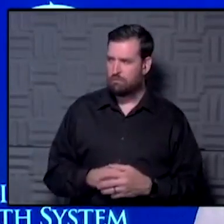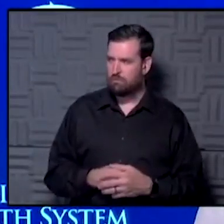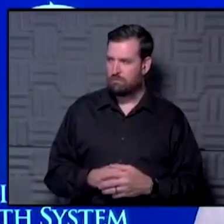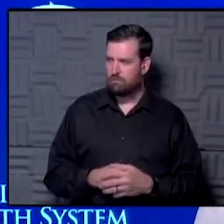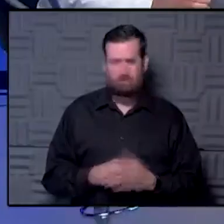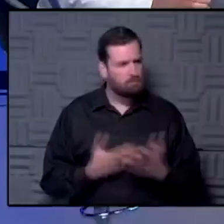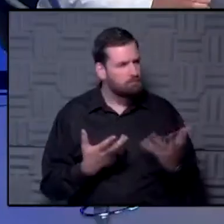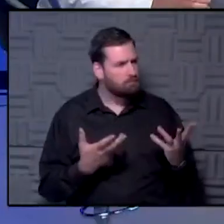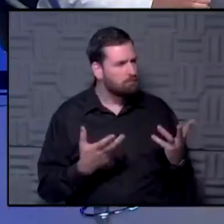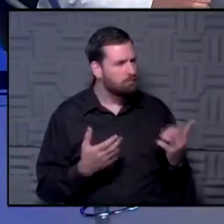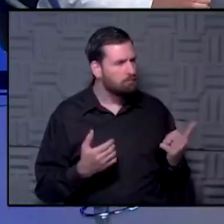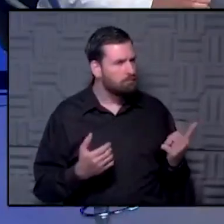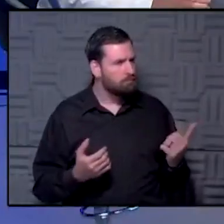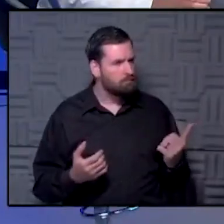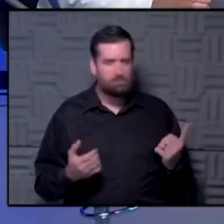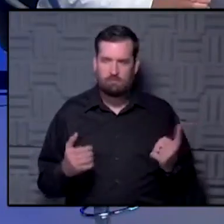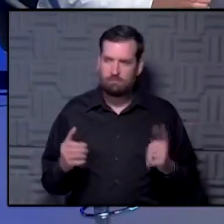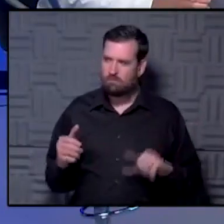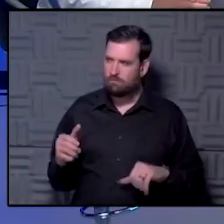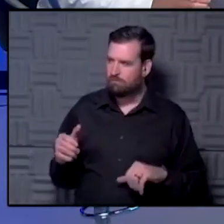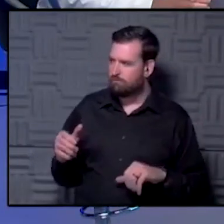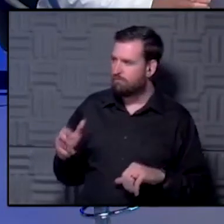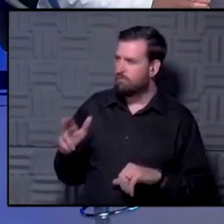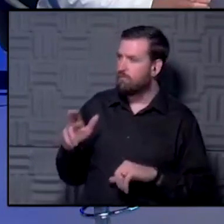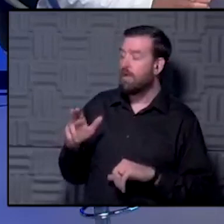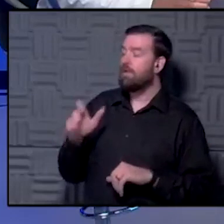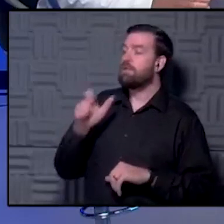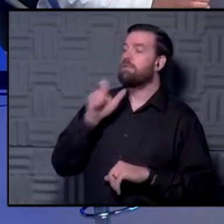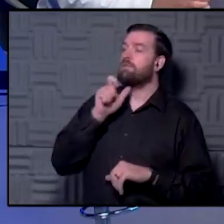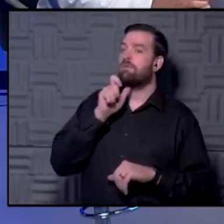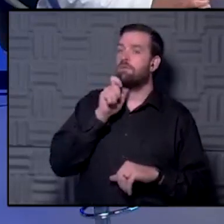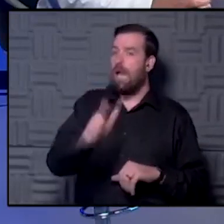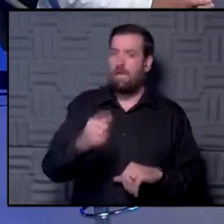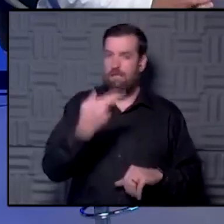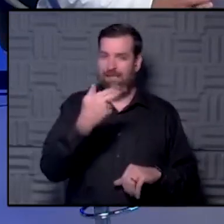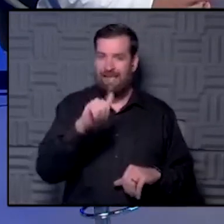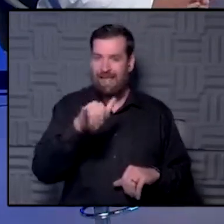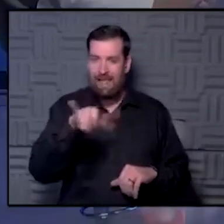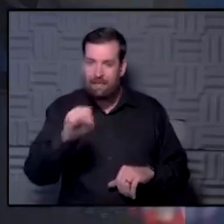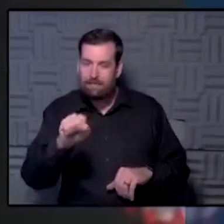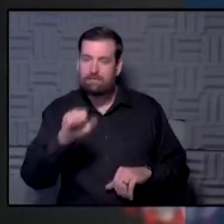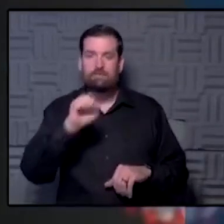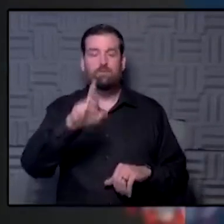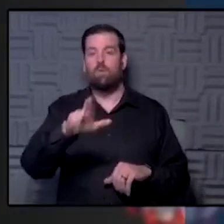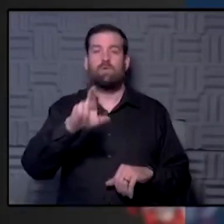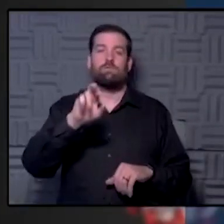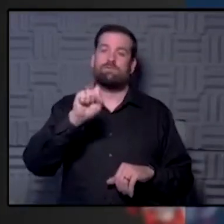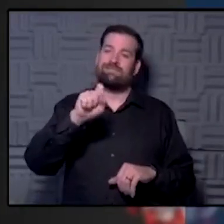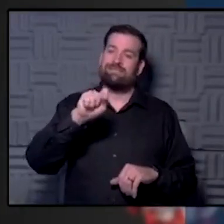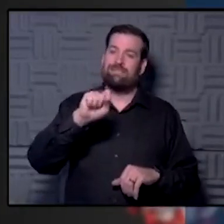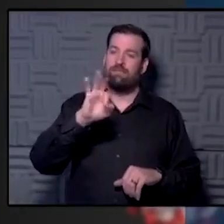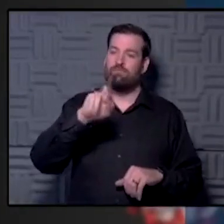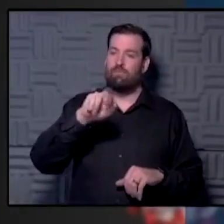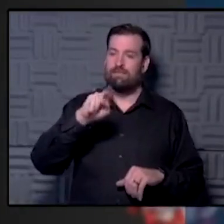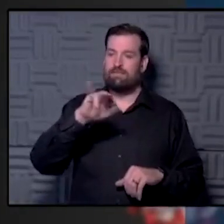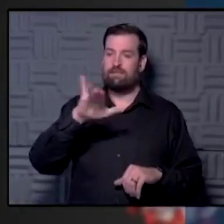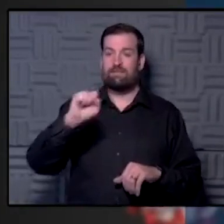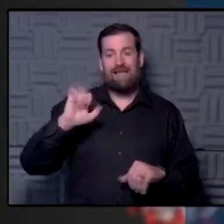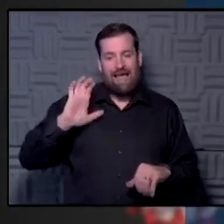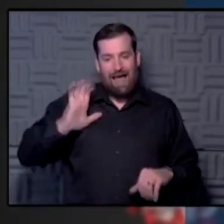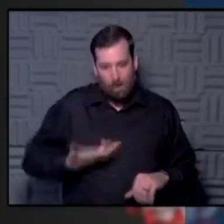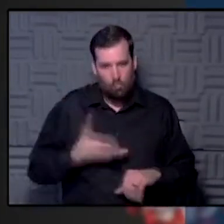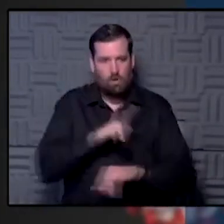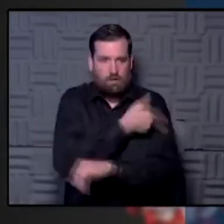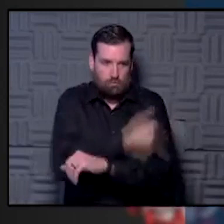Total percentage. These are Yeah. hospitals. So this is our hospital, not Right. This our is not system. Hayes or other place, St. Francis. This is our hospital.